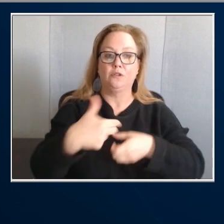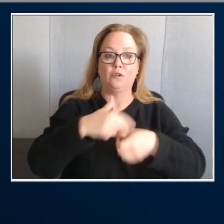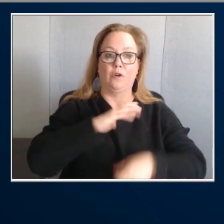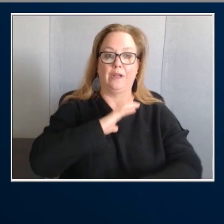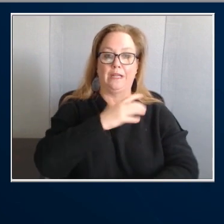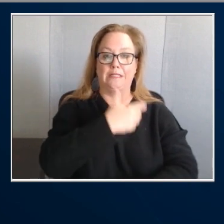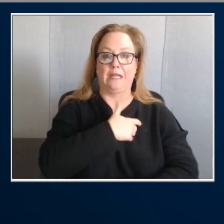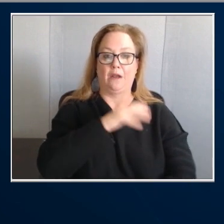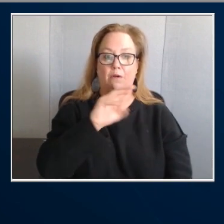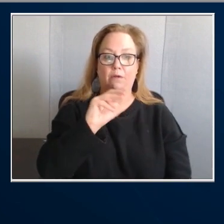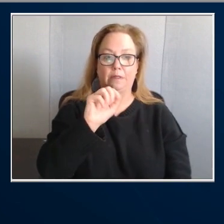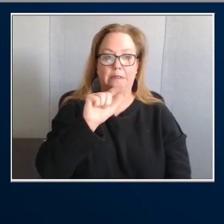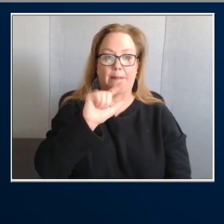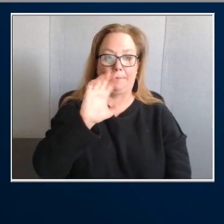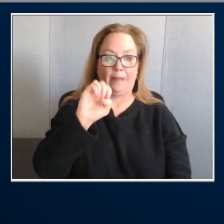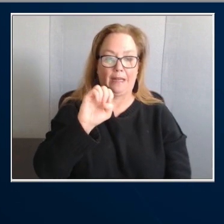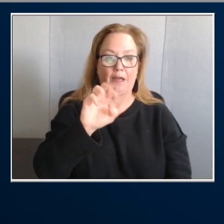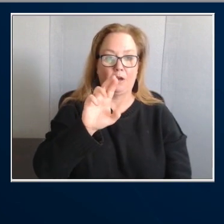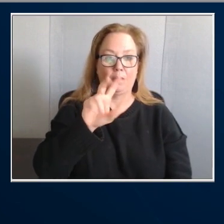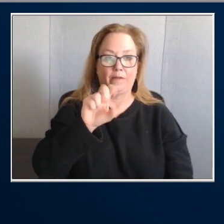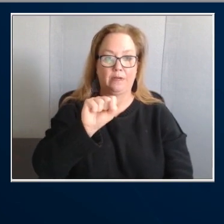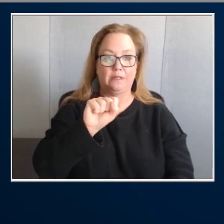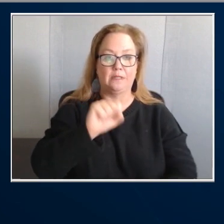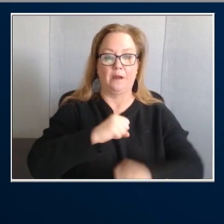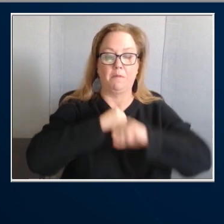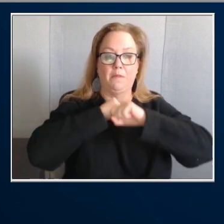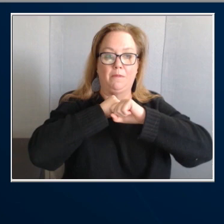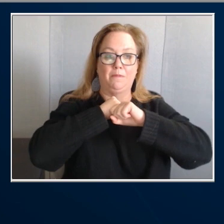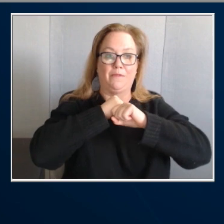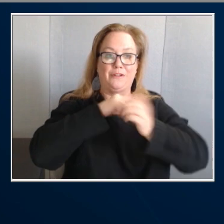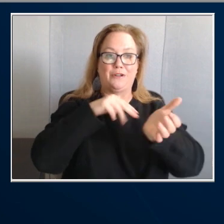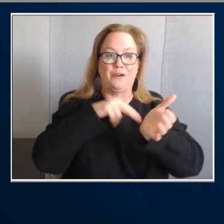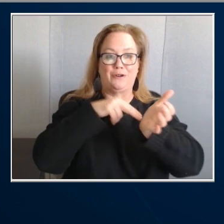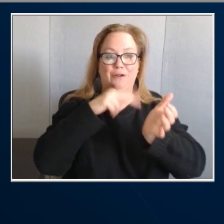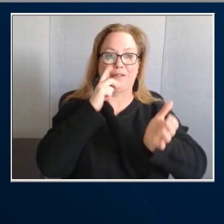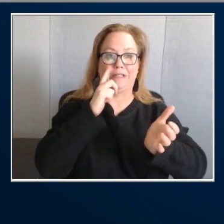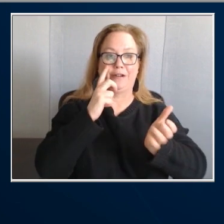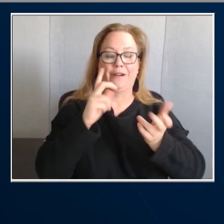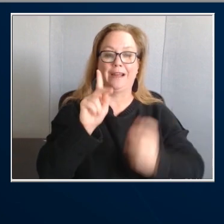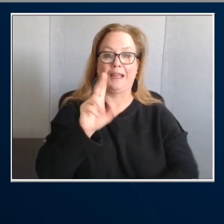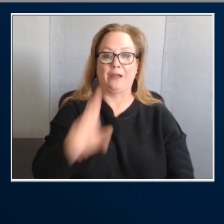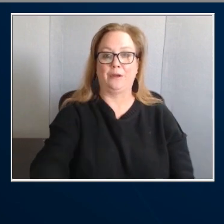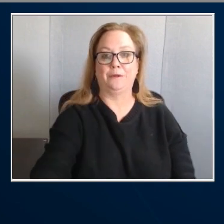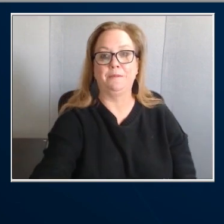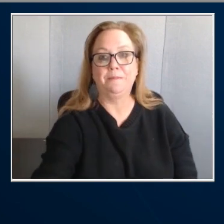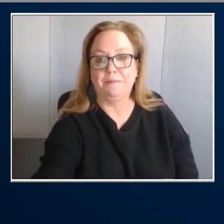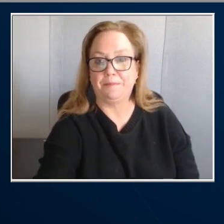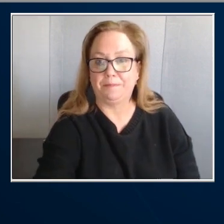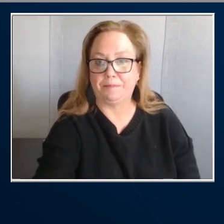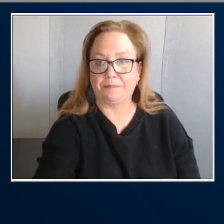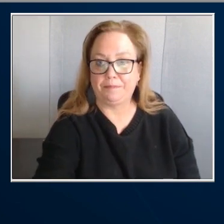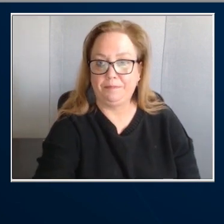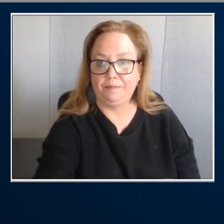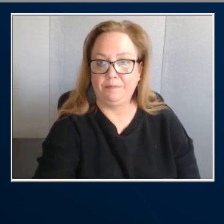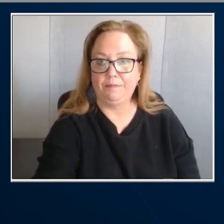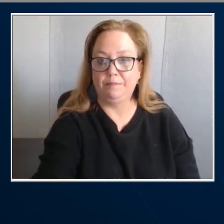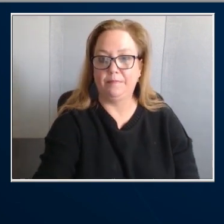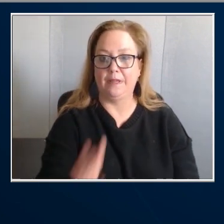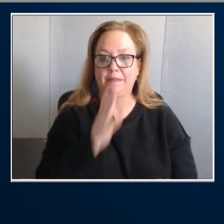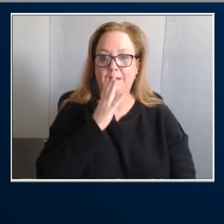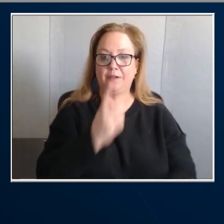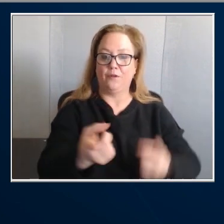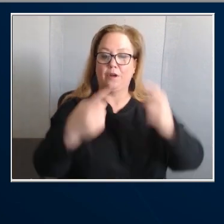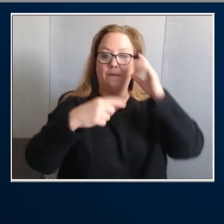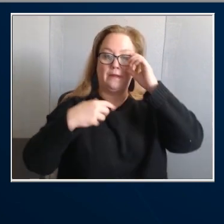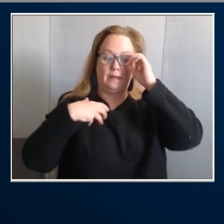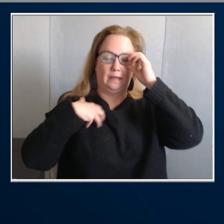an infection control and prevention nurse here at the health system. Maggie, good morning. How are you? Good morning. Hi. Thanks for having me. Thanks for being here. So healthy people